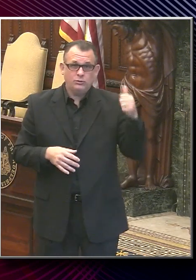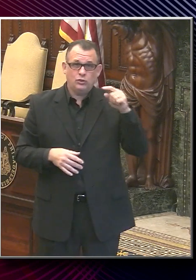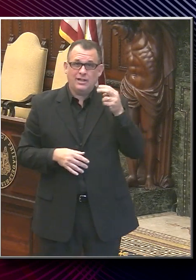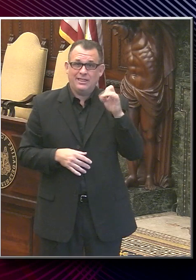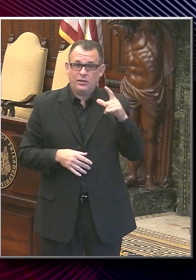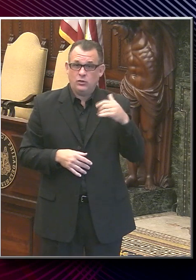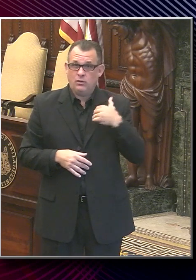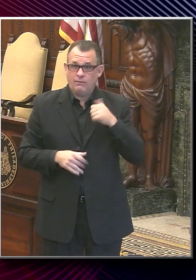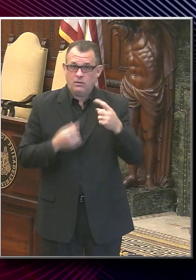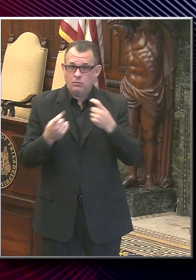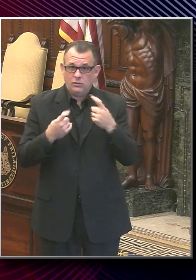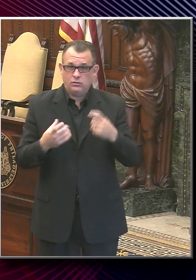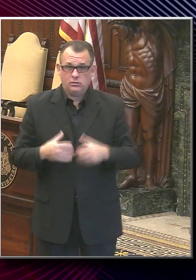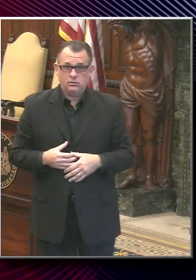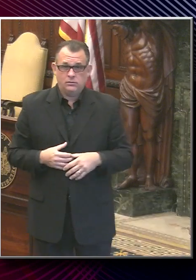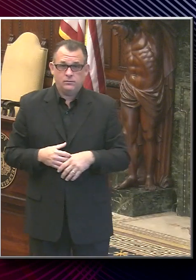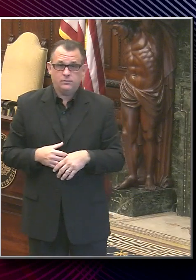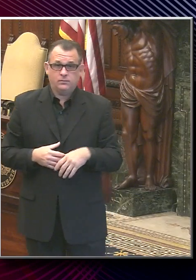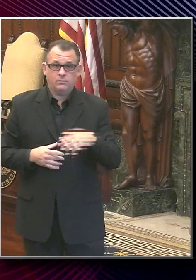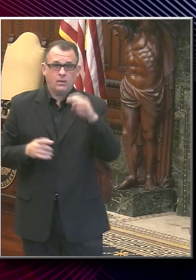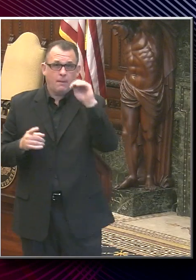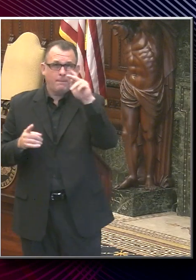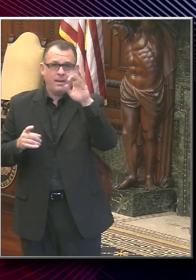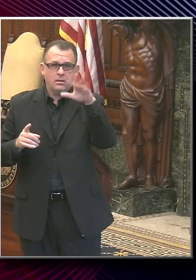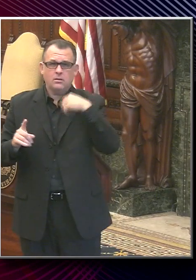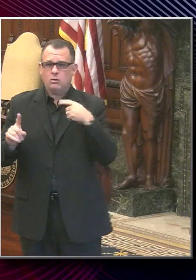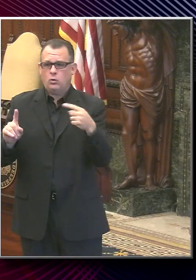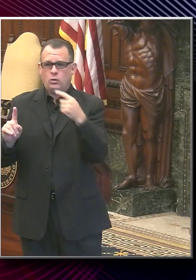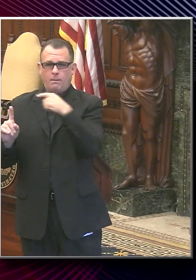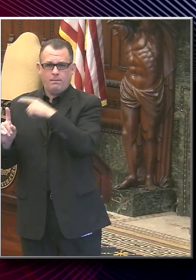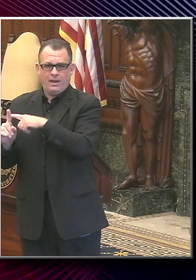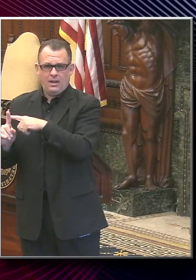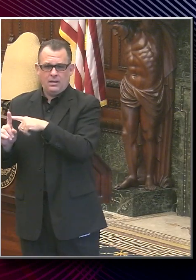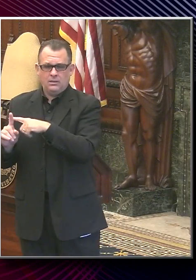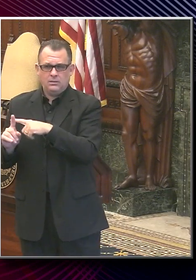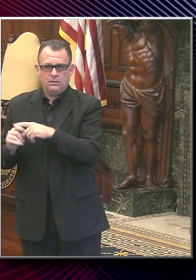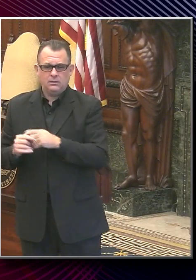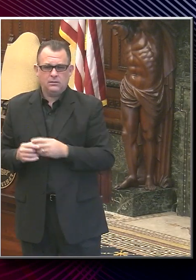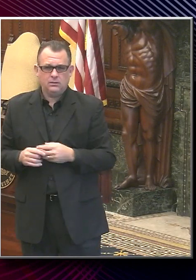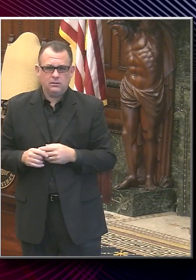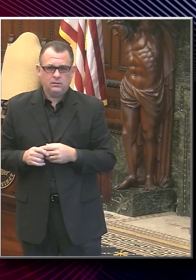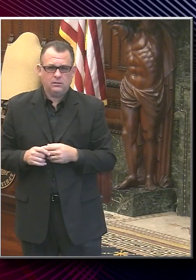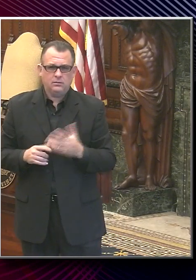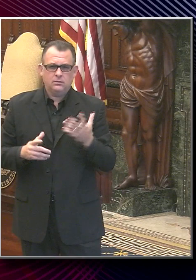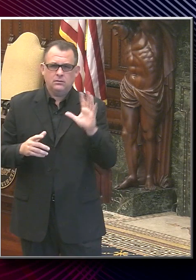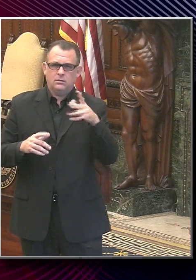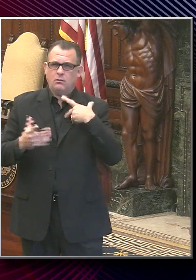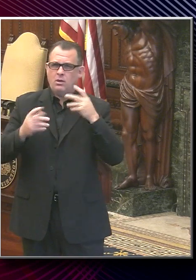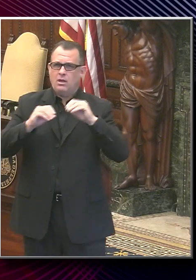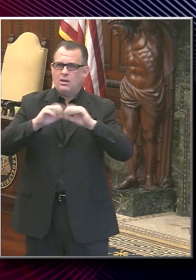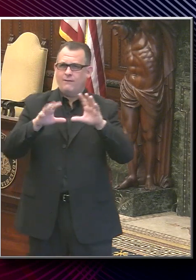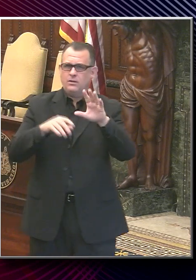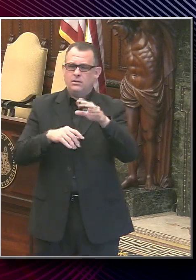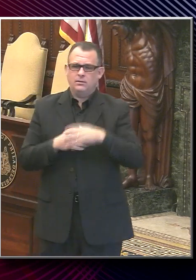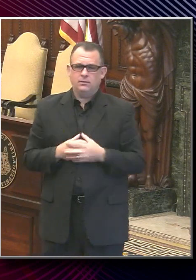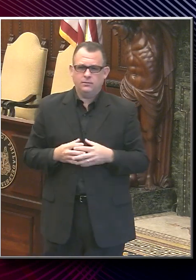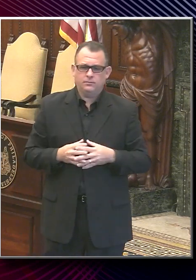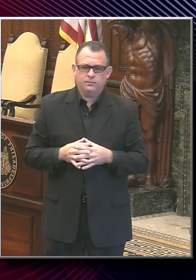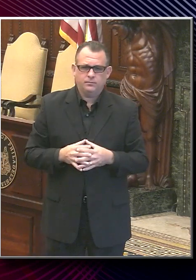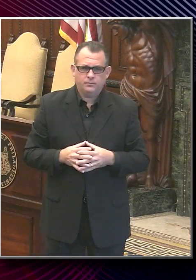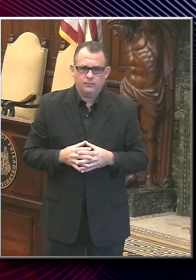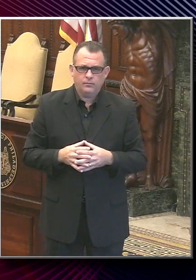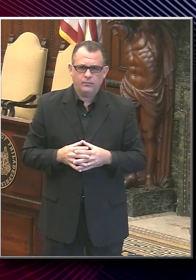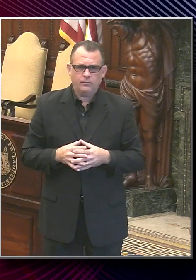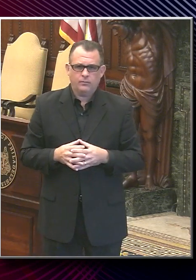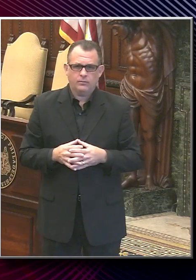I'm sorry, Mike, can I go back and just amend that answer I gave to Nina? Just to clarify, if somebody's in